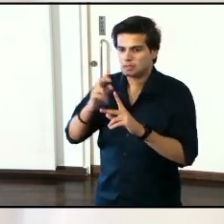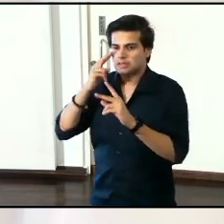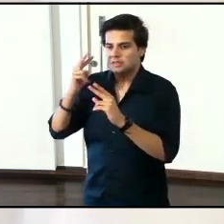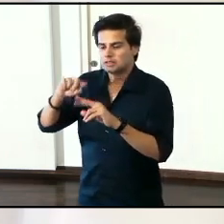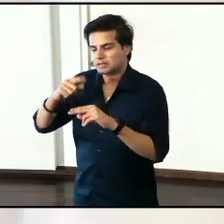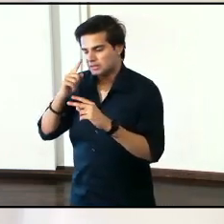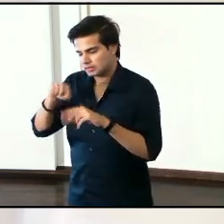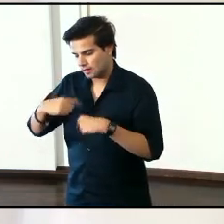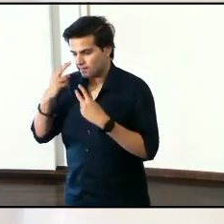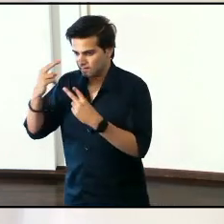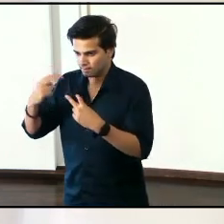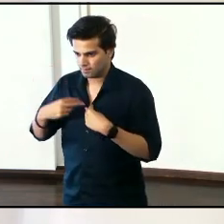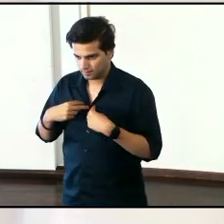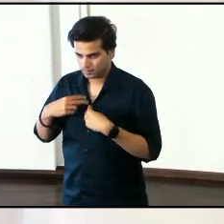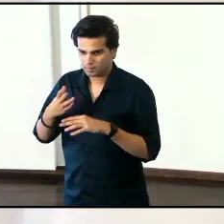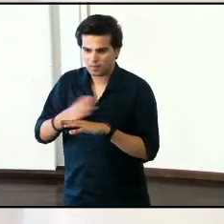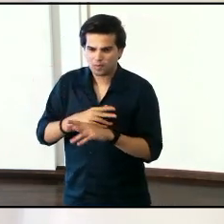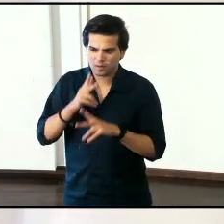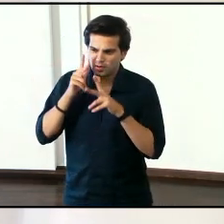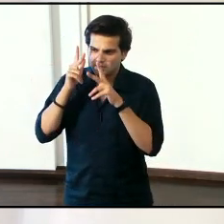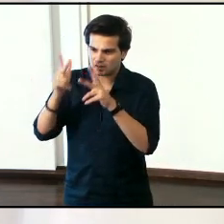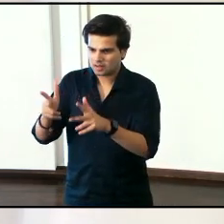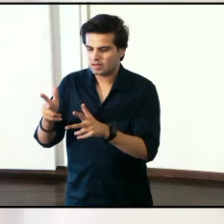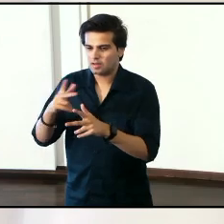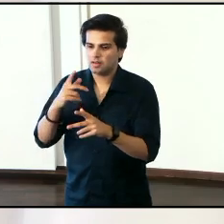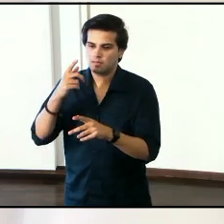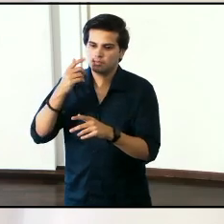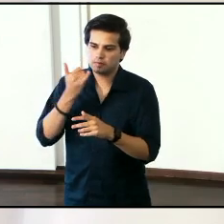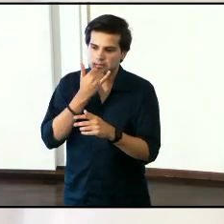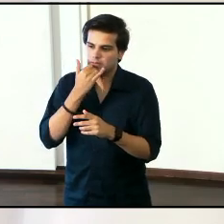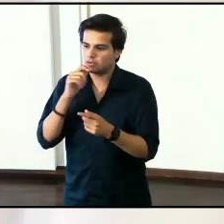self-reflexivity. And as I said earlier, course correction.